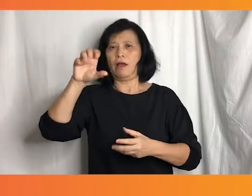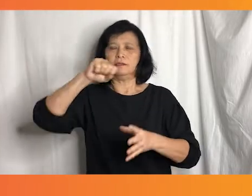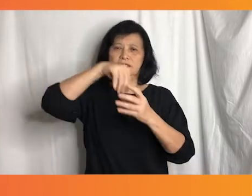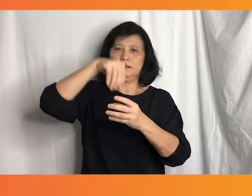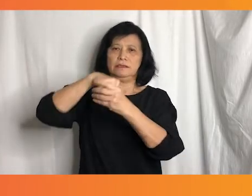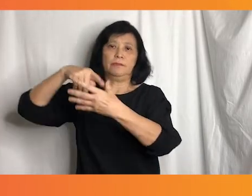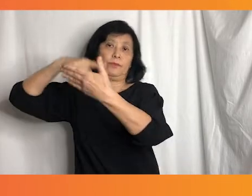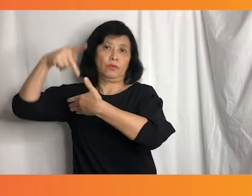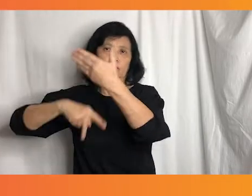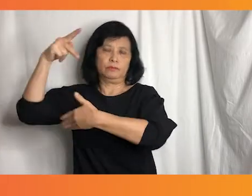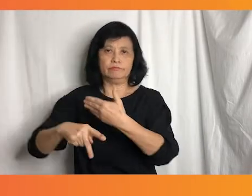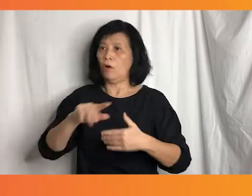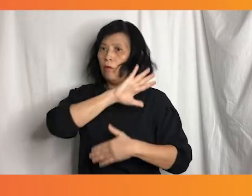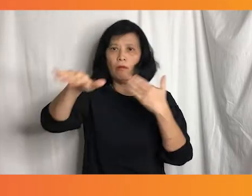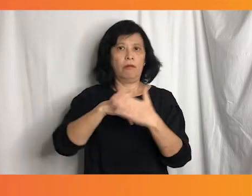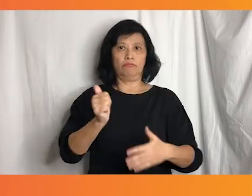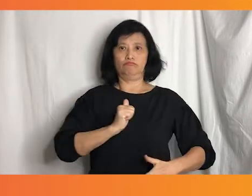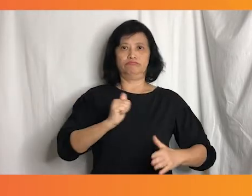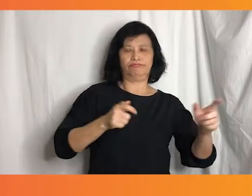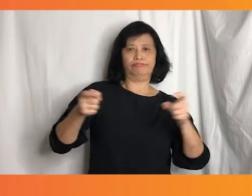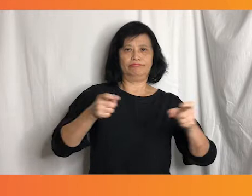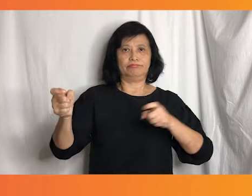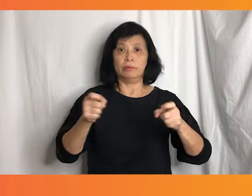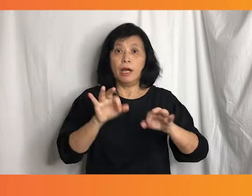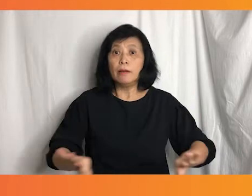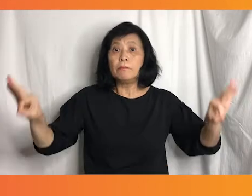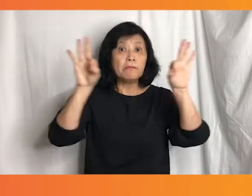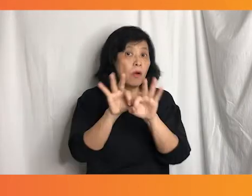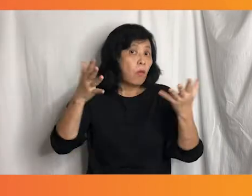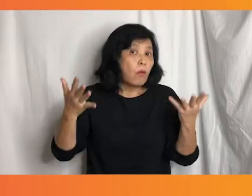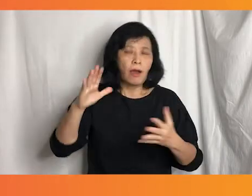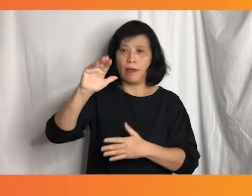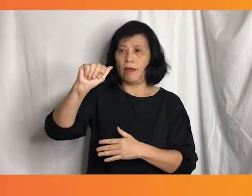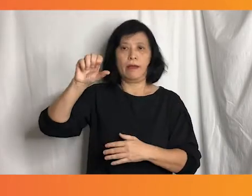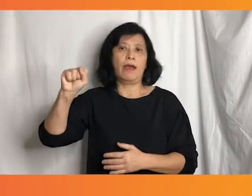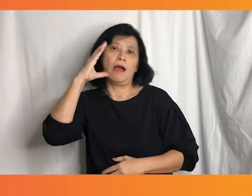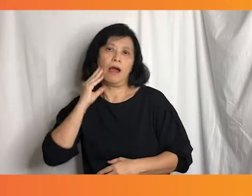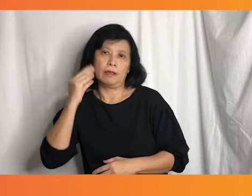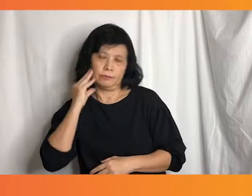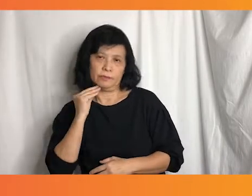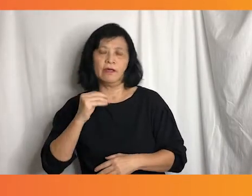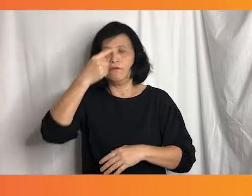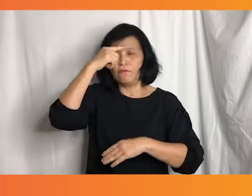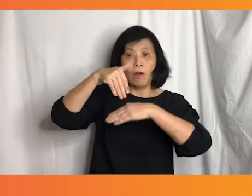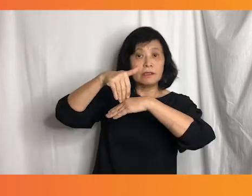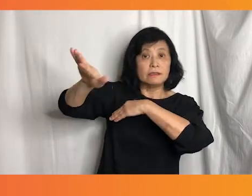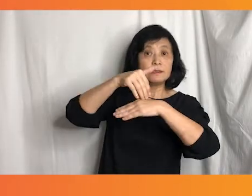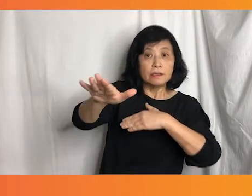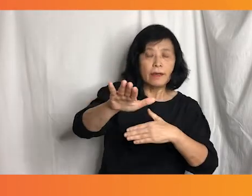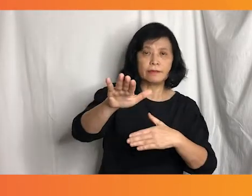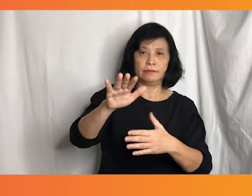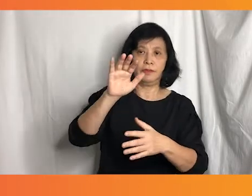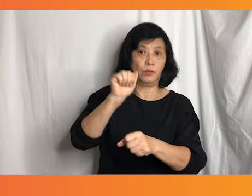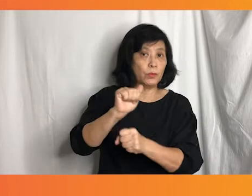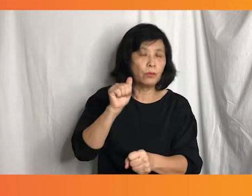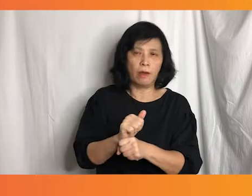project. So, it's actually all self-run by our students itself. And very importantly, in the CAS experience, submissions of